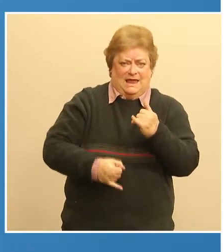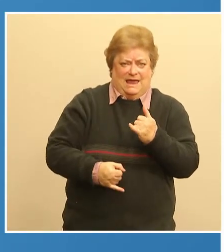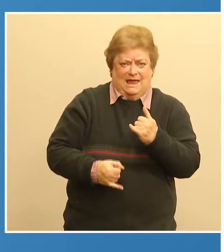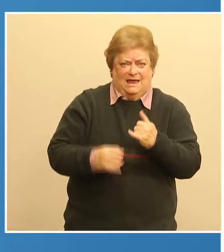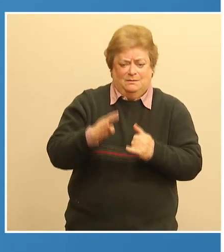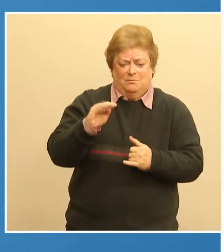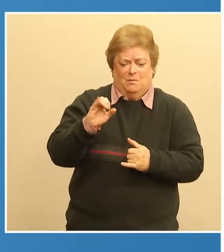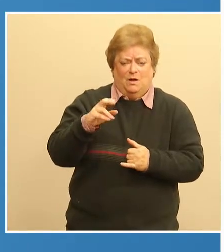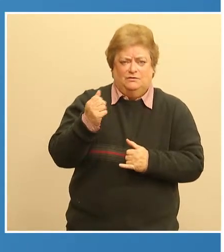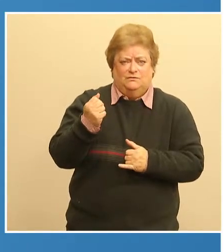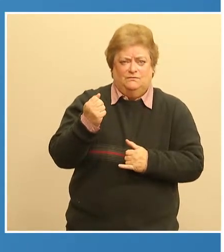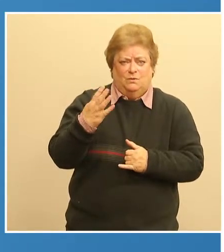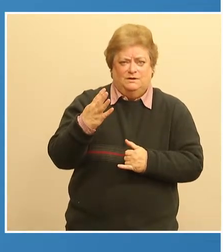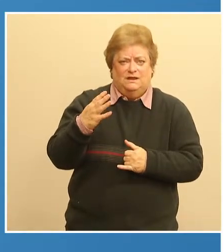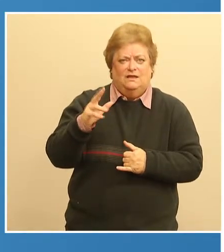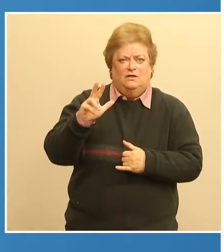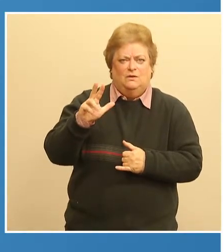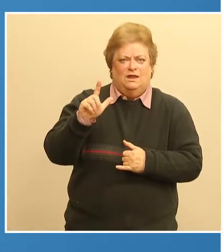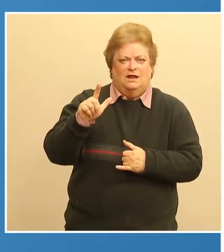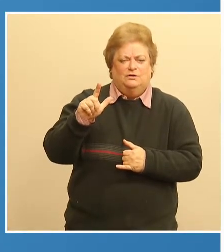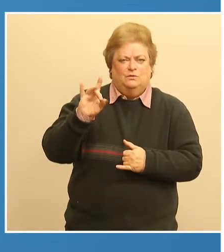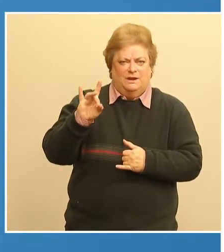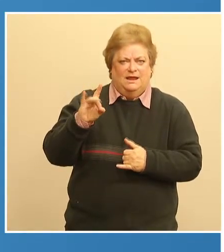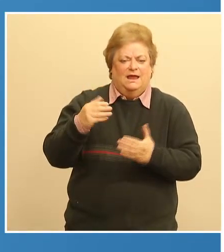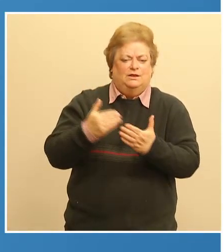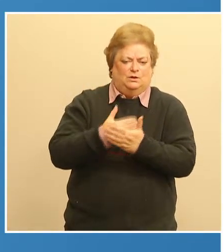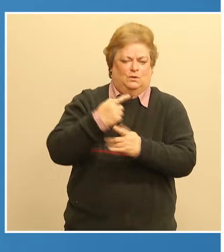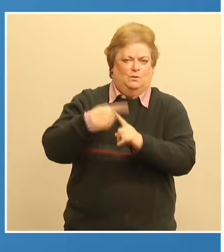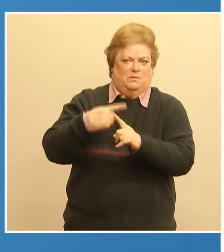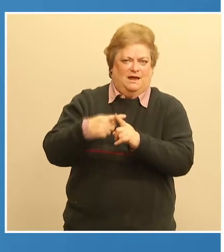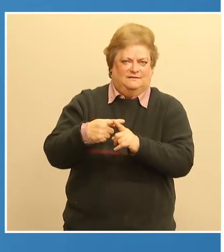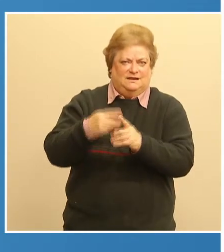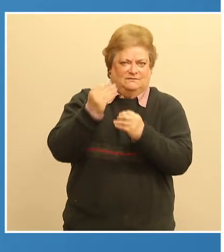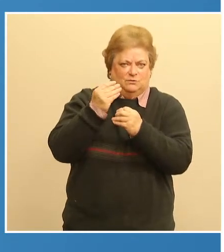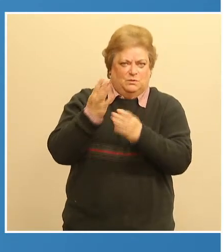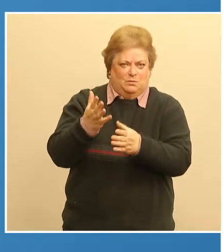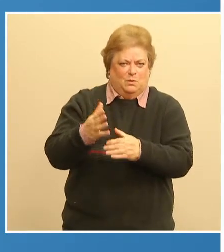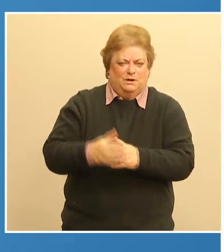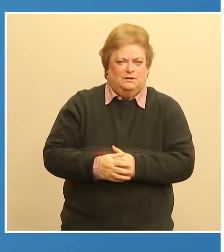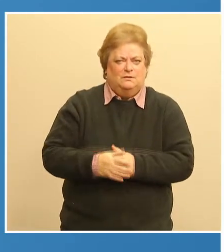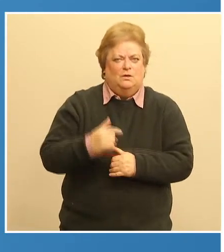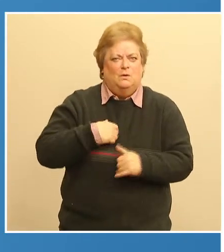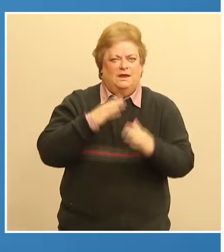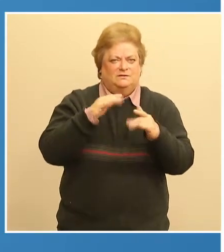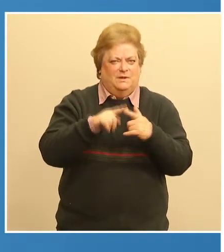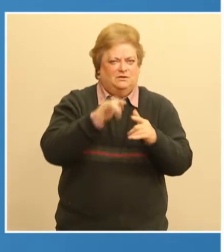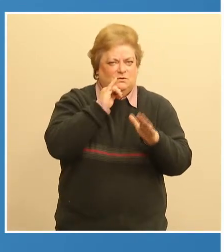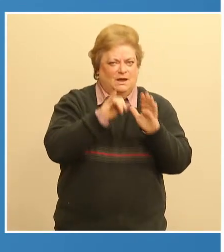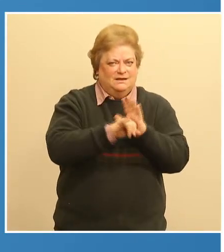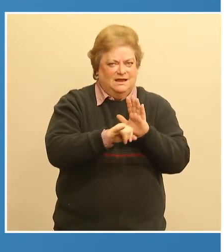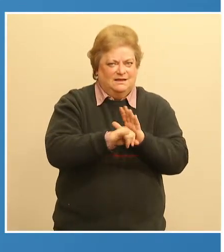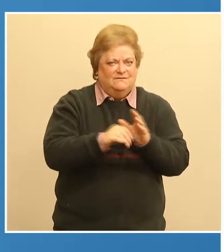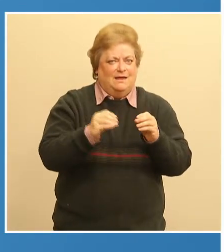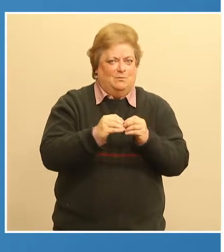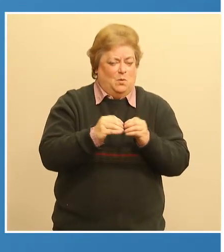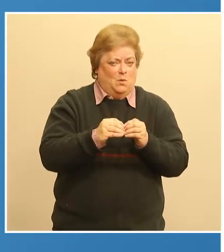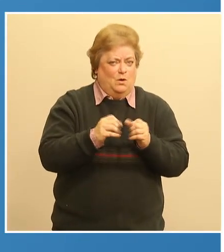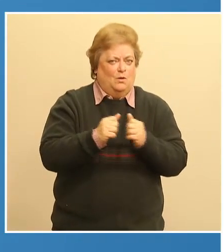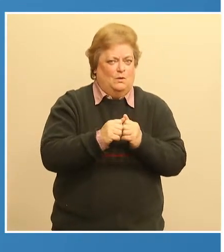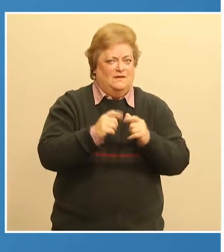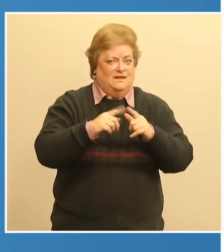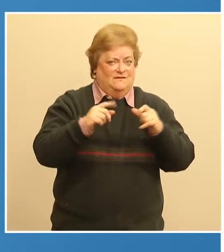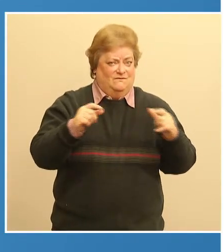14, 328 new cases were reported. We expect to identify more cases of